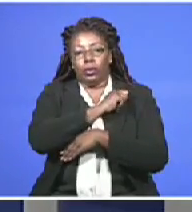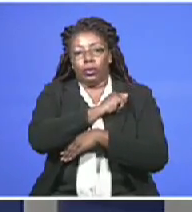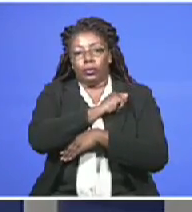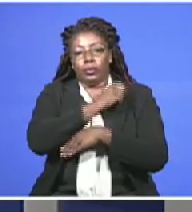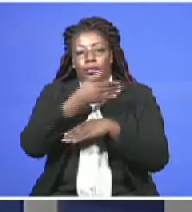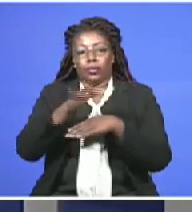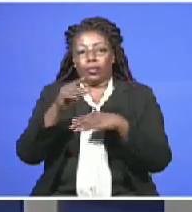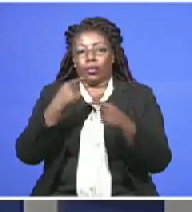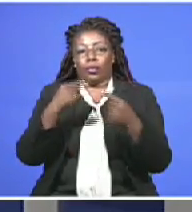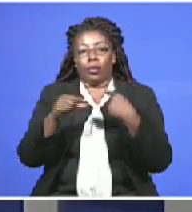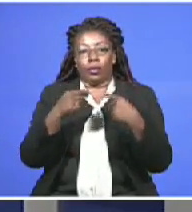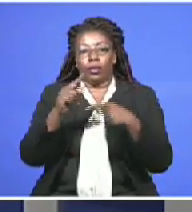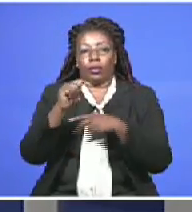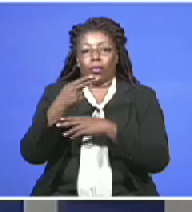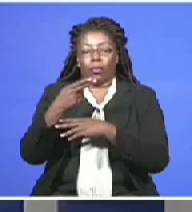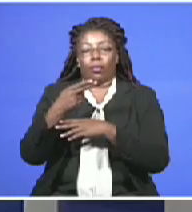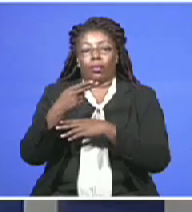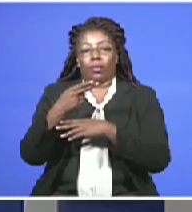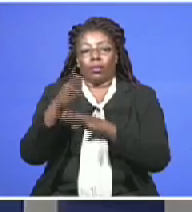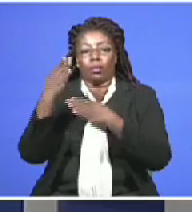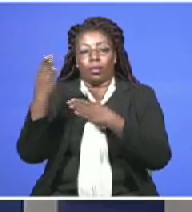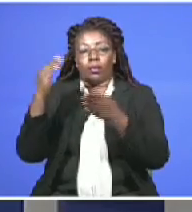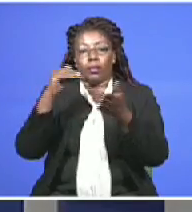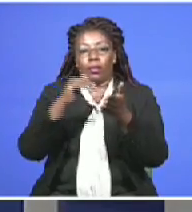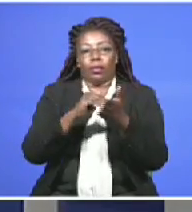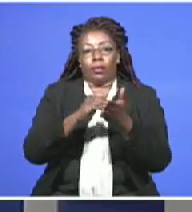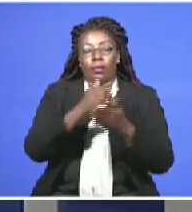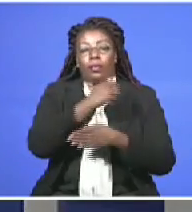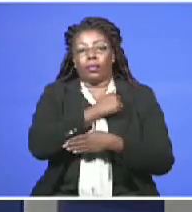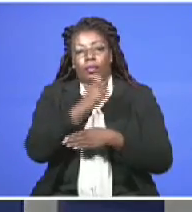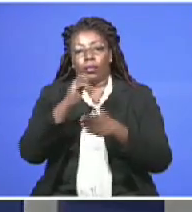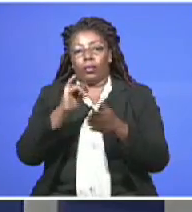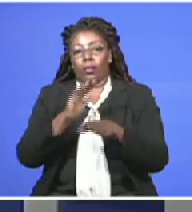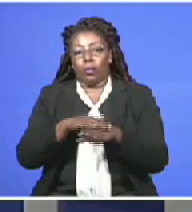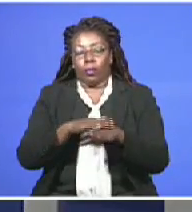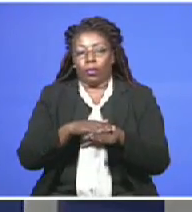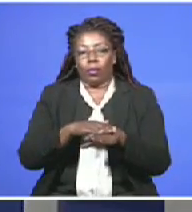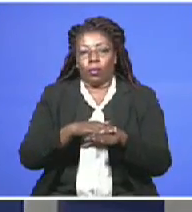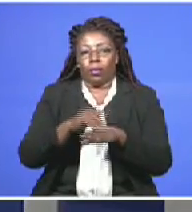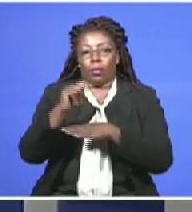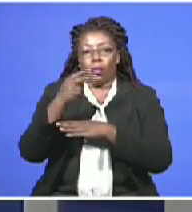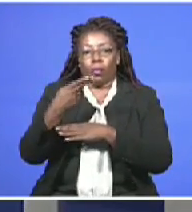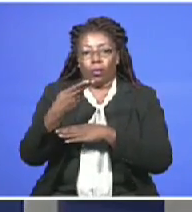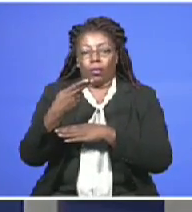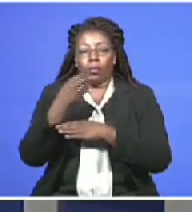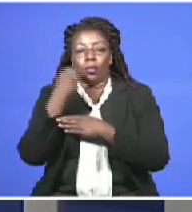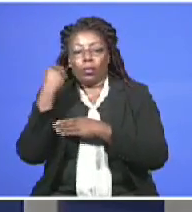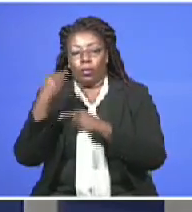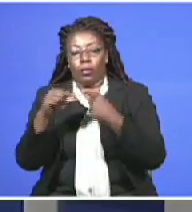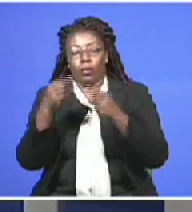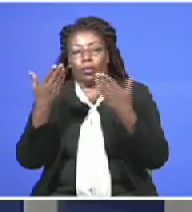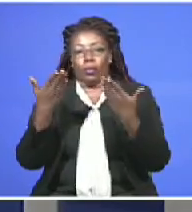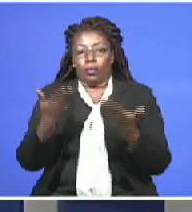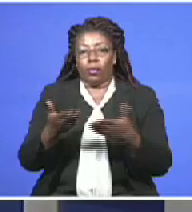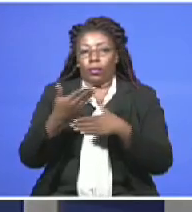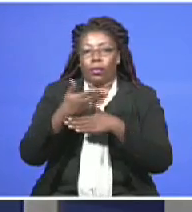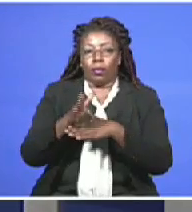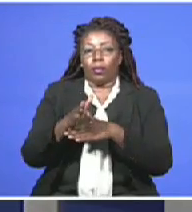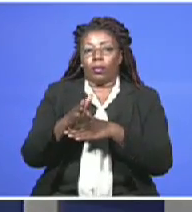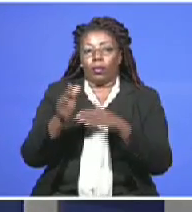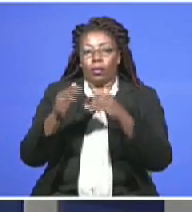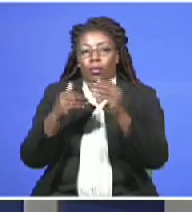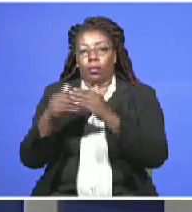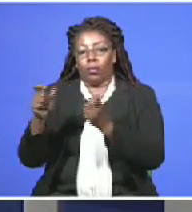Following Thursday's game, the Bahamas plays Canada on Sunday. The U.S. Virgin Islands also playing their home games here after their facilities were